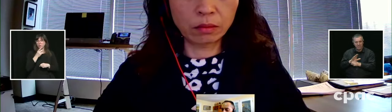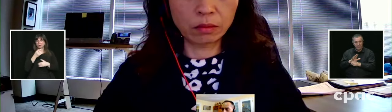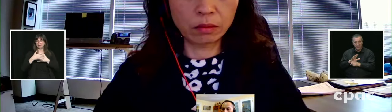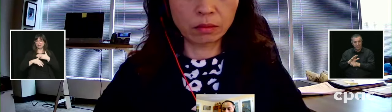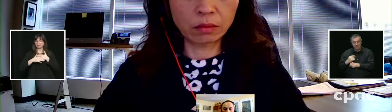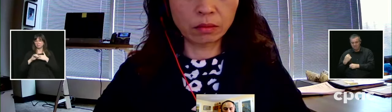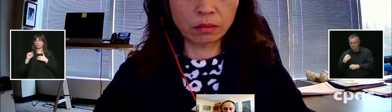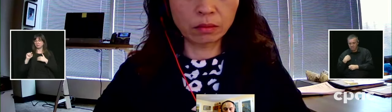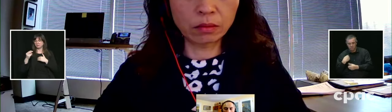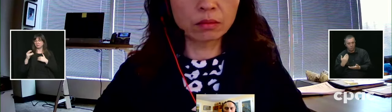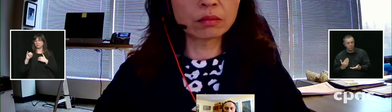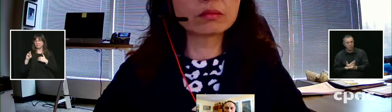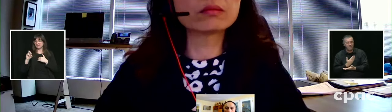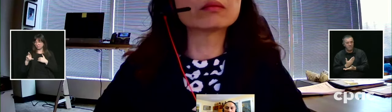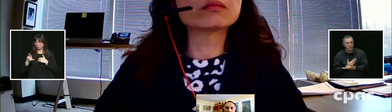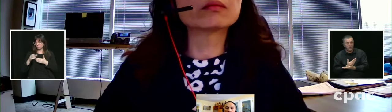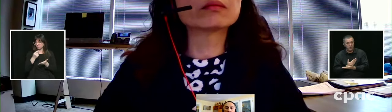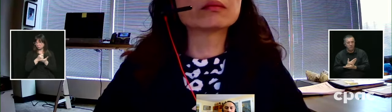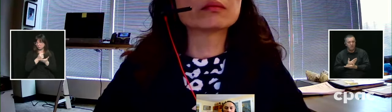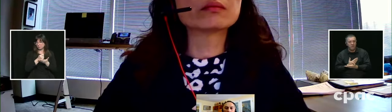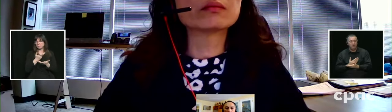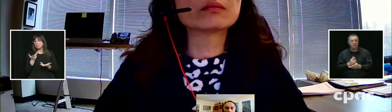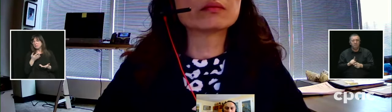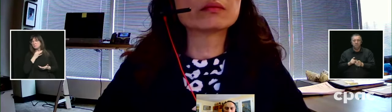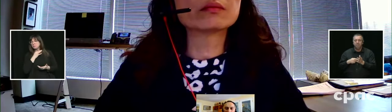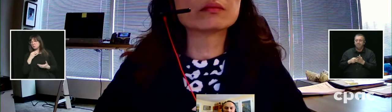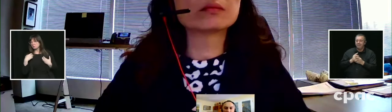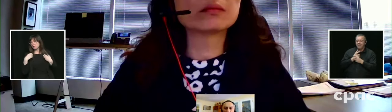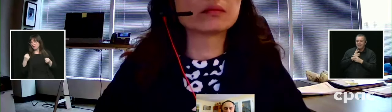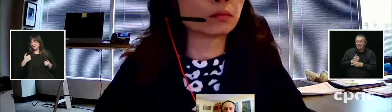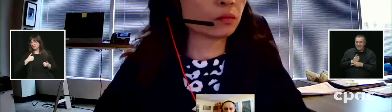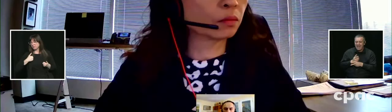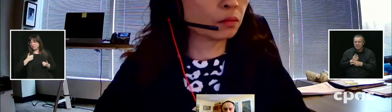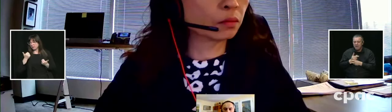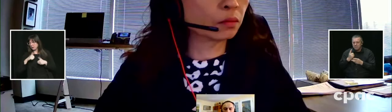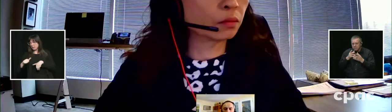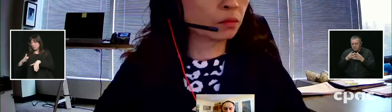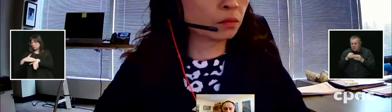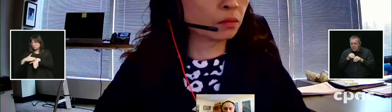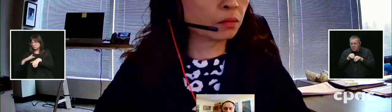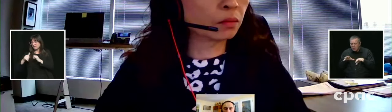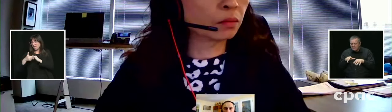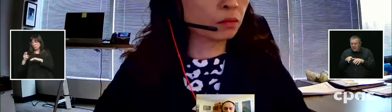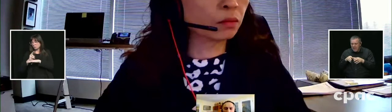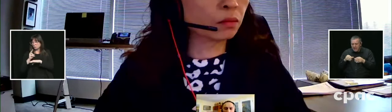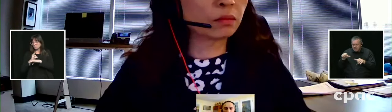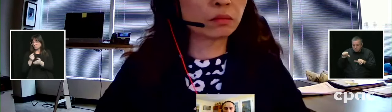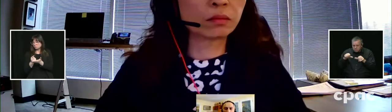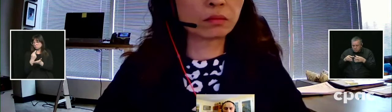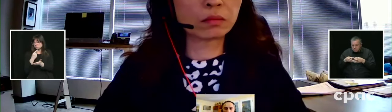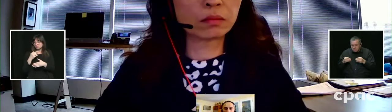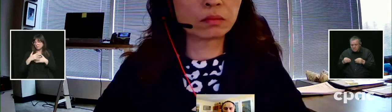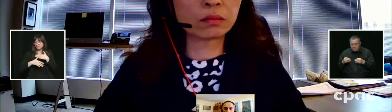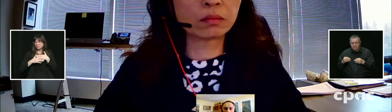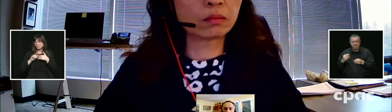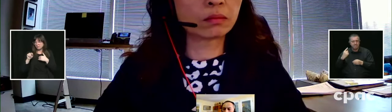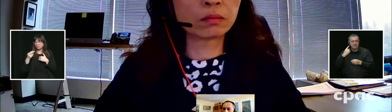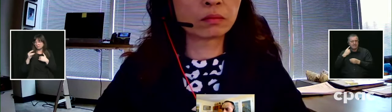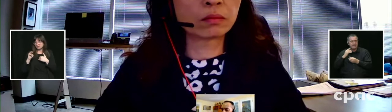treatment. I'm just curious if Health Canada has any guidance on the use of blood thinners, as well